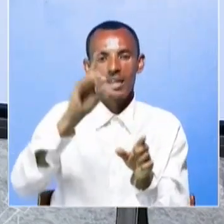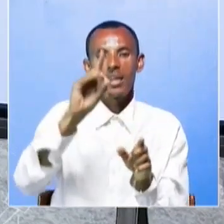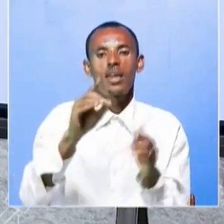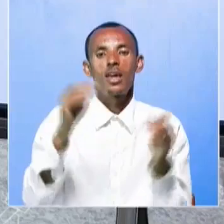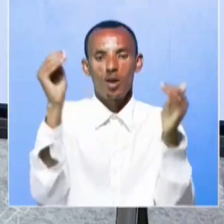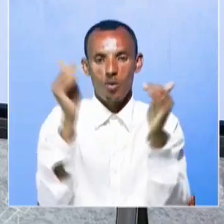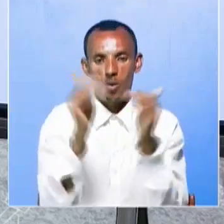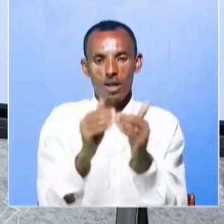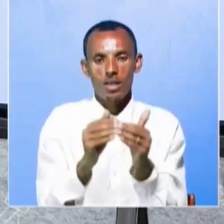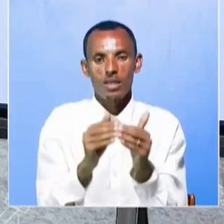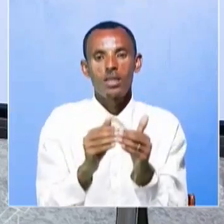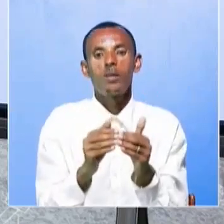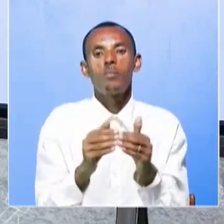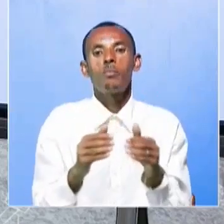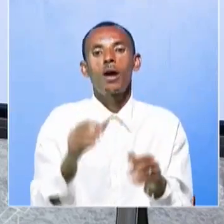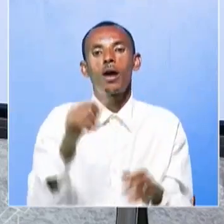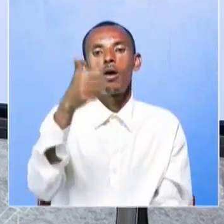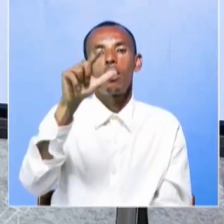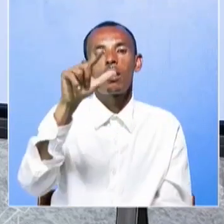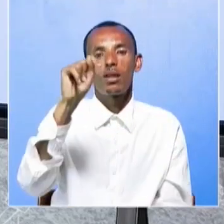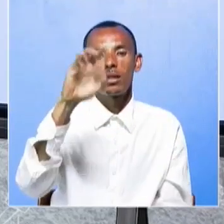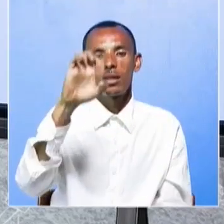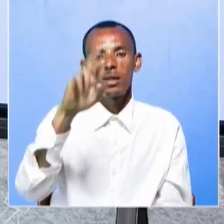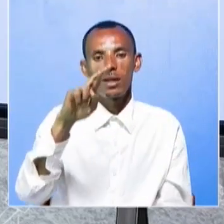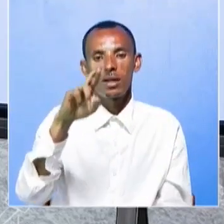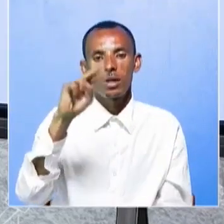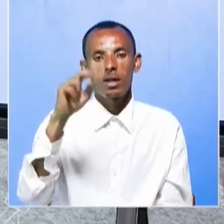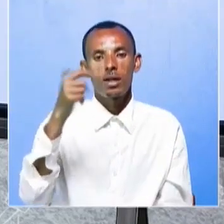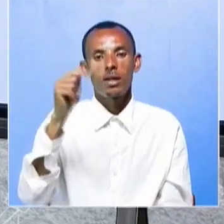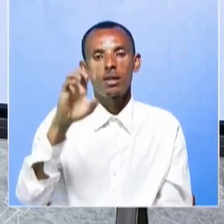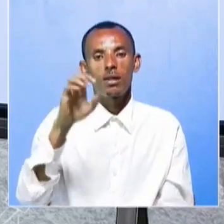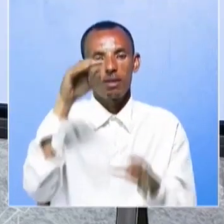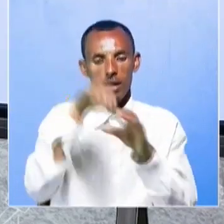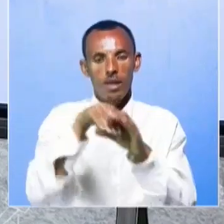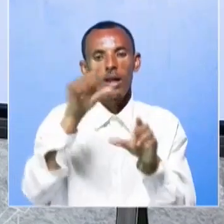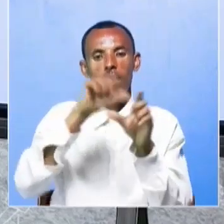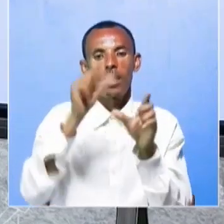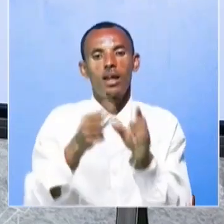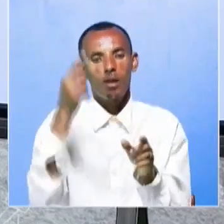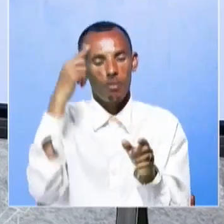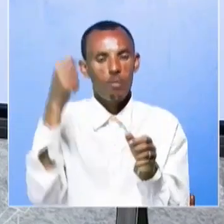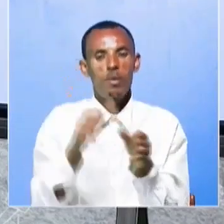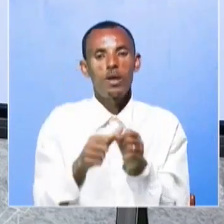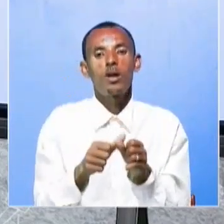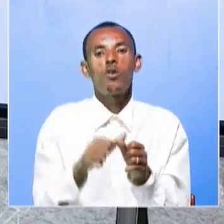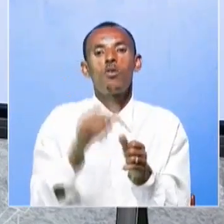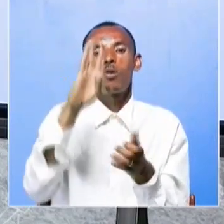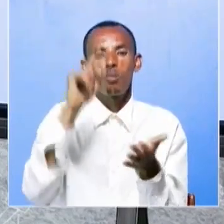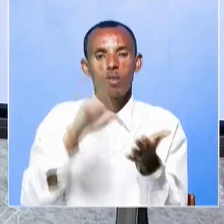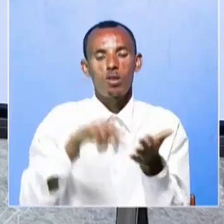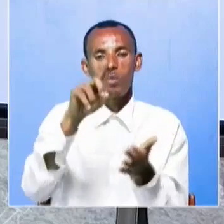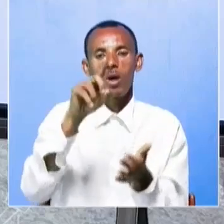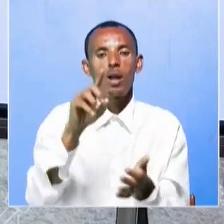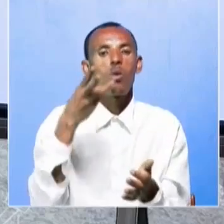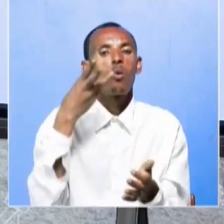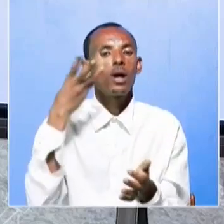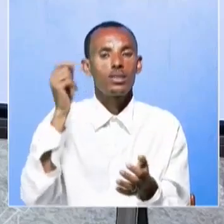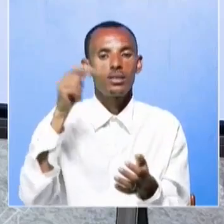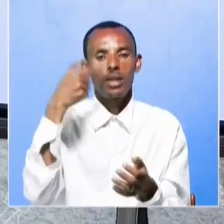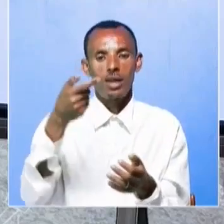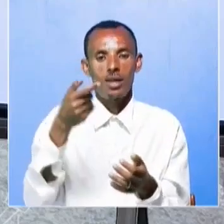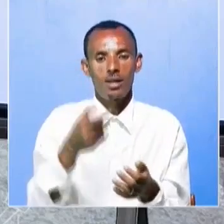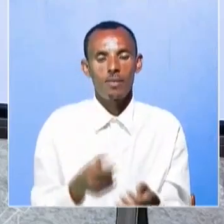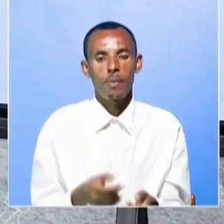by alternate interior angles. Now, remember what theorem 4.1 was saying,